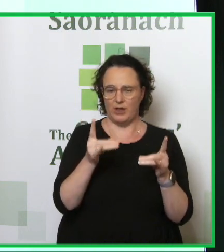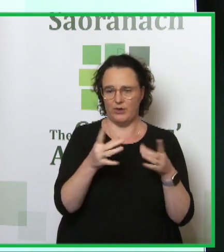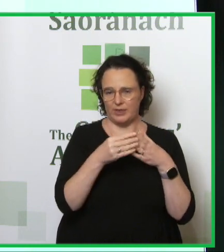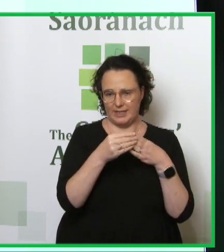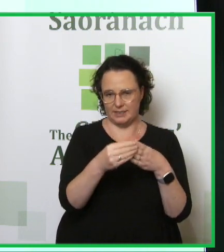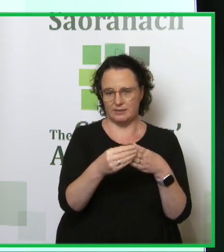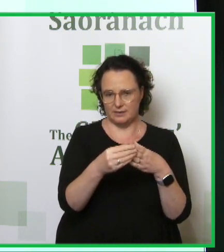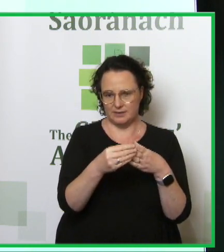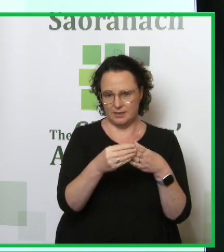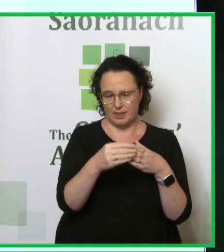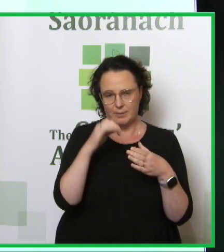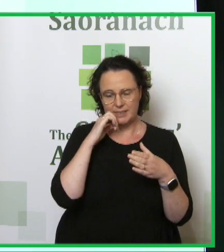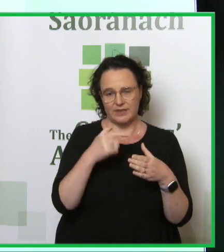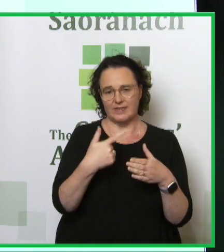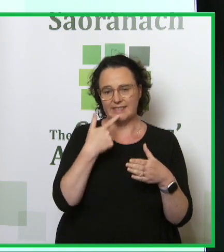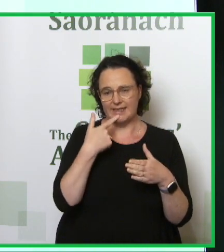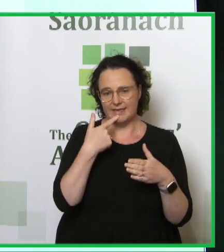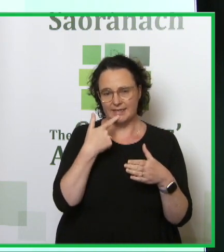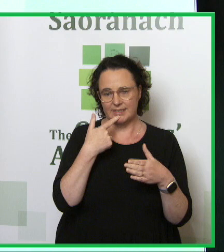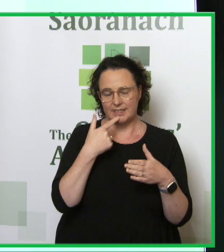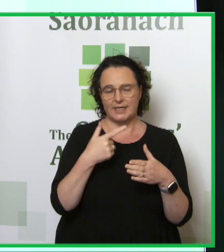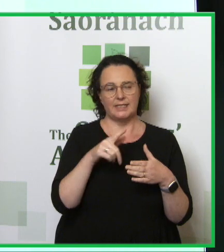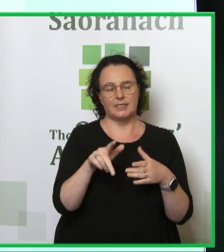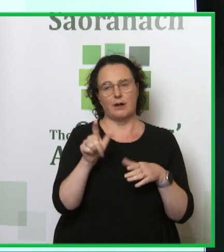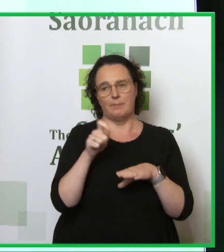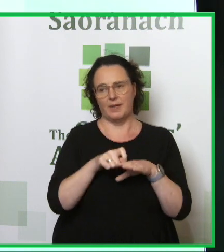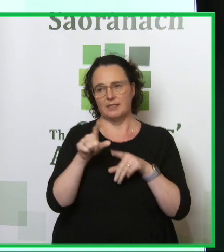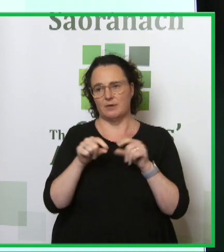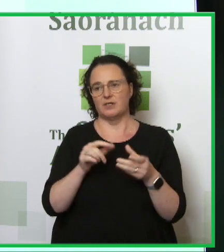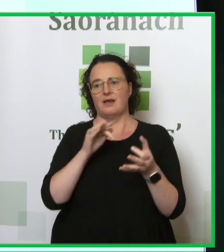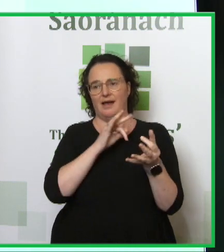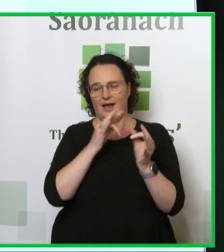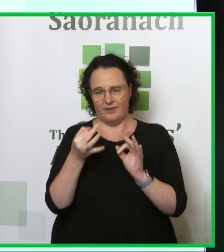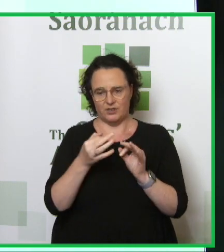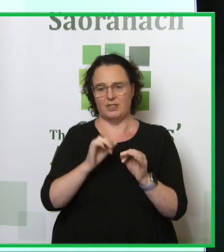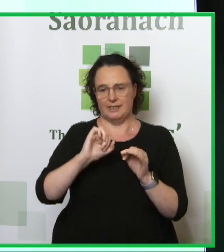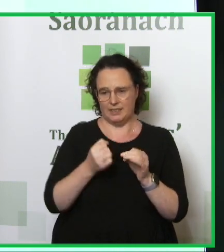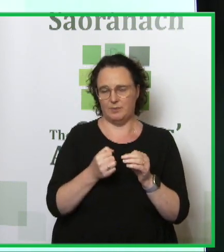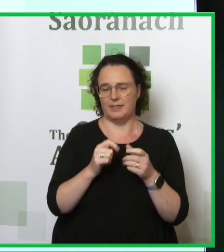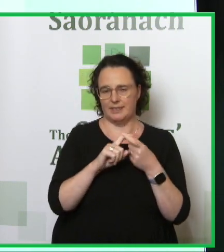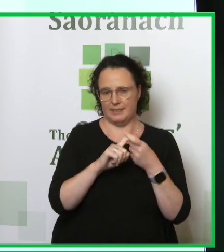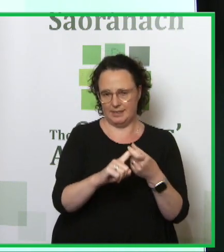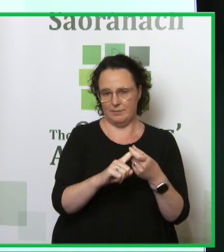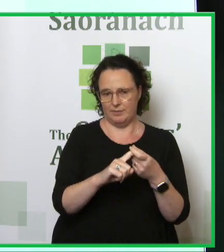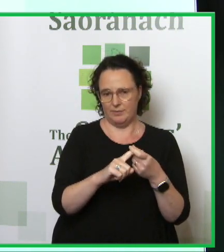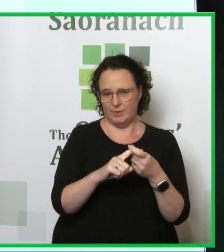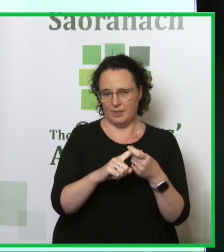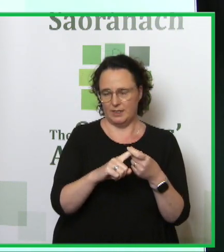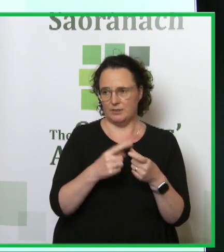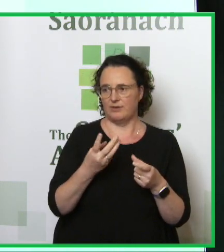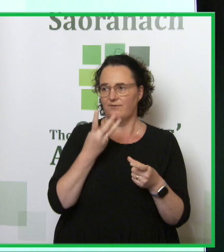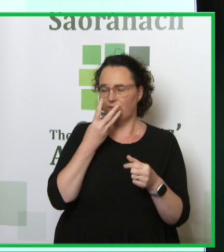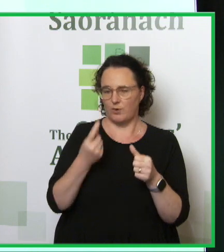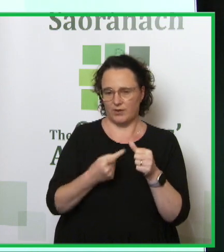it their second there, it means it's their best option after status quo. So the fact that it's taken until the 4th count for